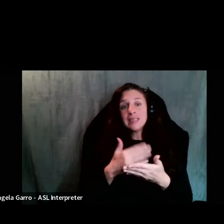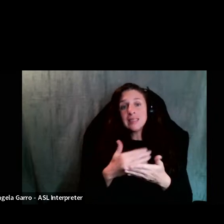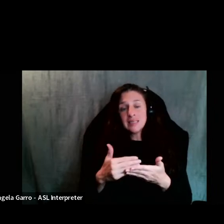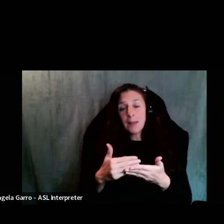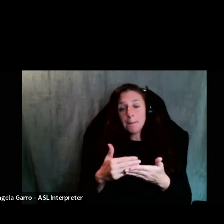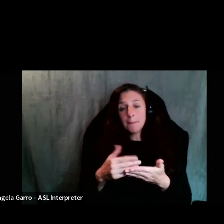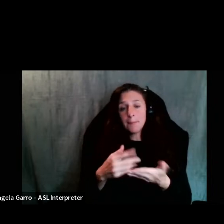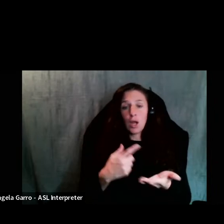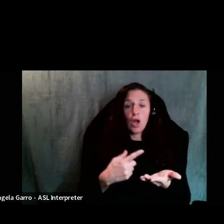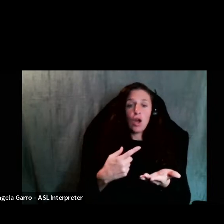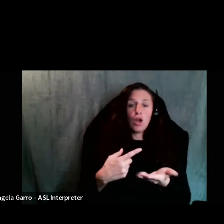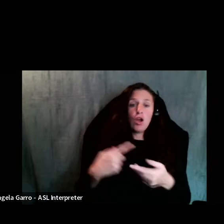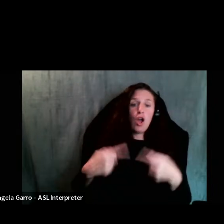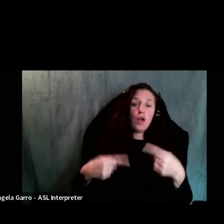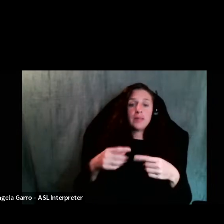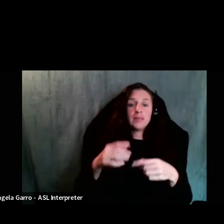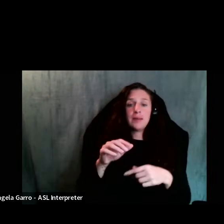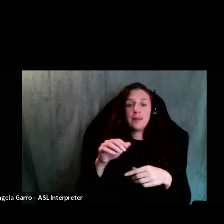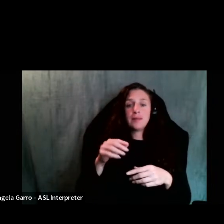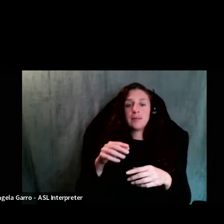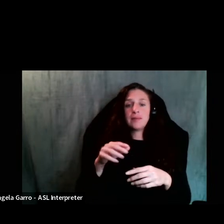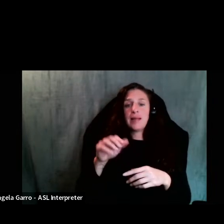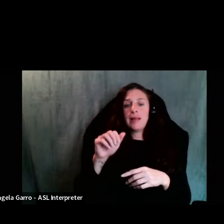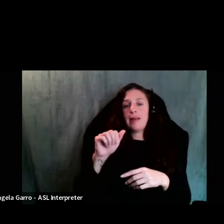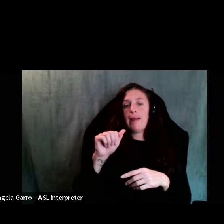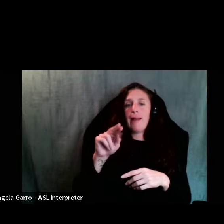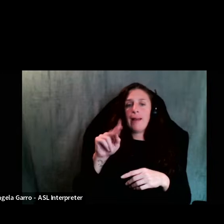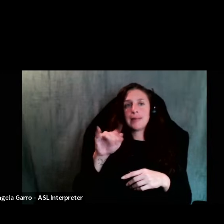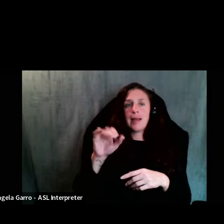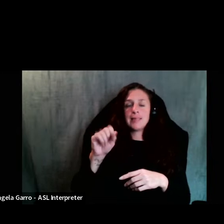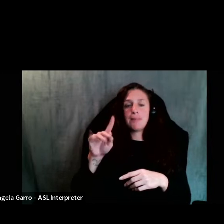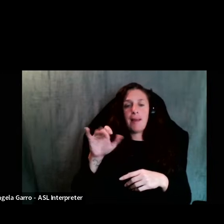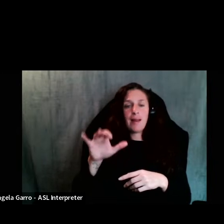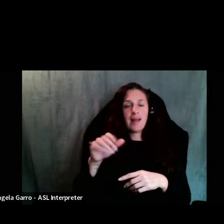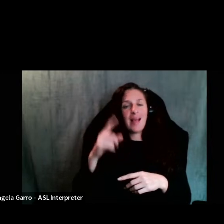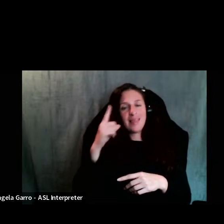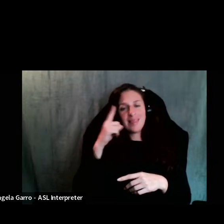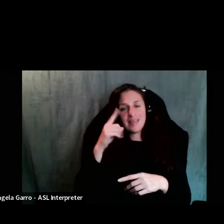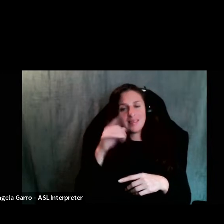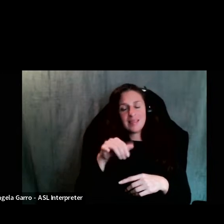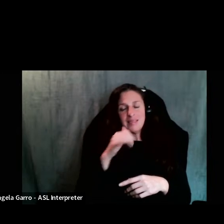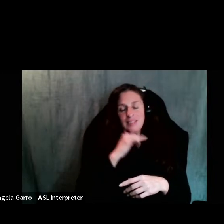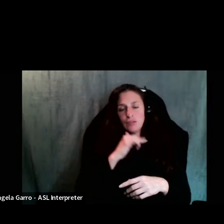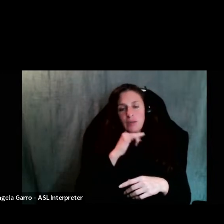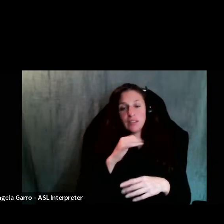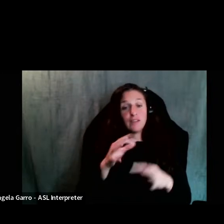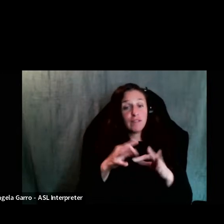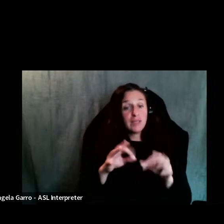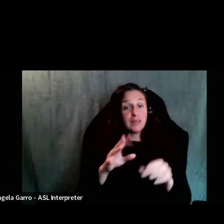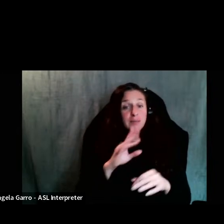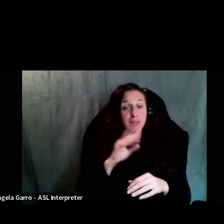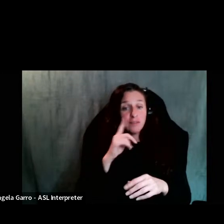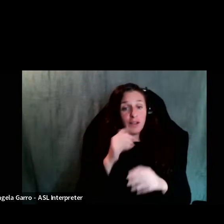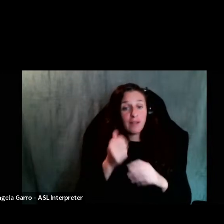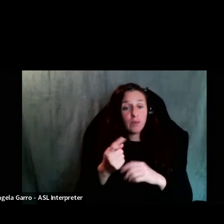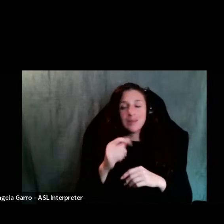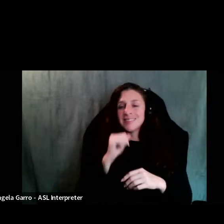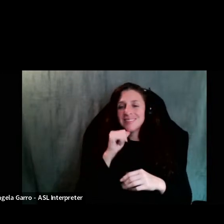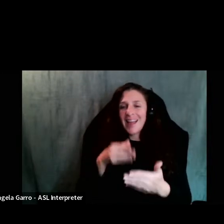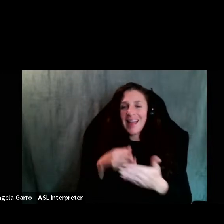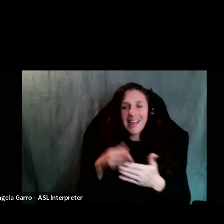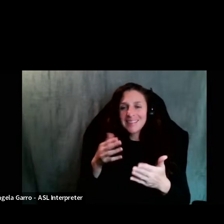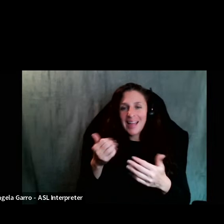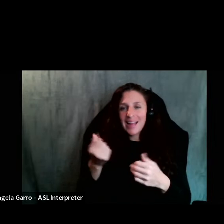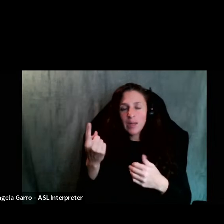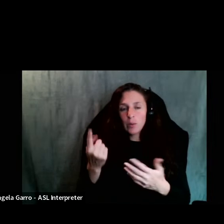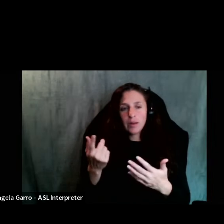anti-Semitic. And I think this is absurdly incorrect claim. Freedom of speech for everyone is not anti anybody.